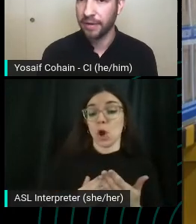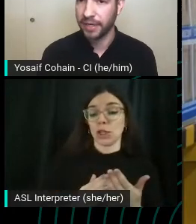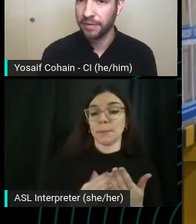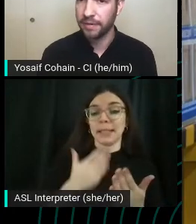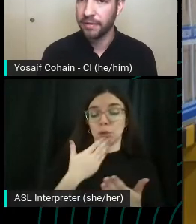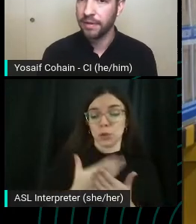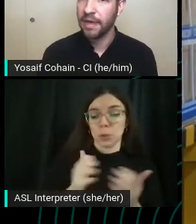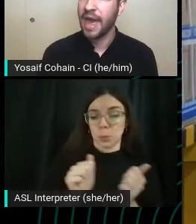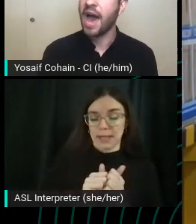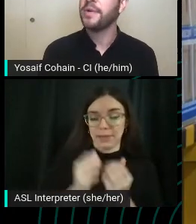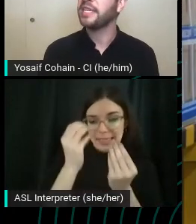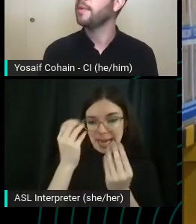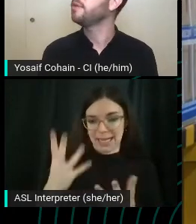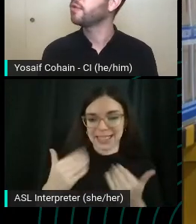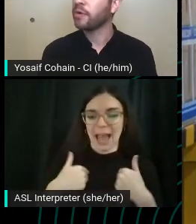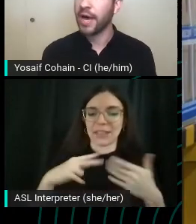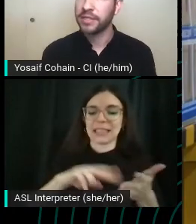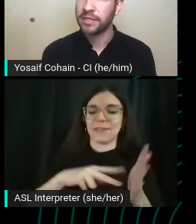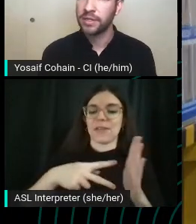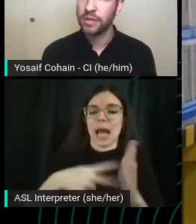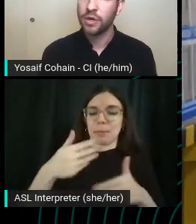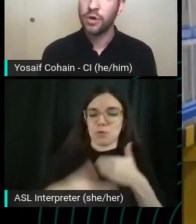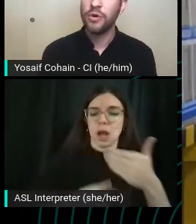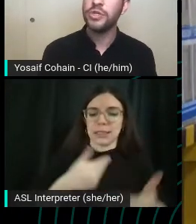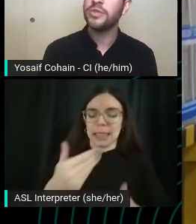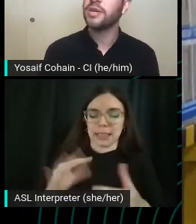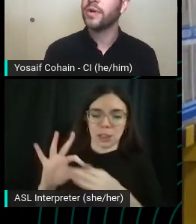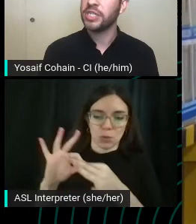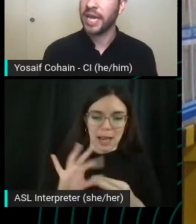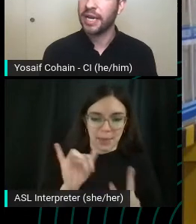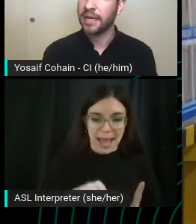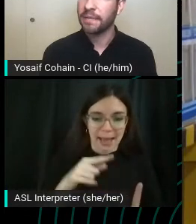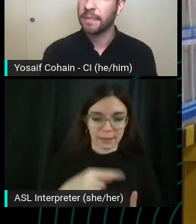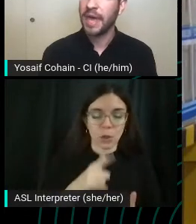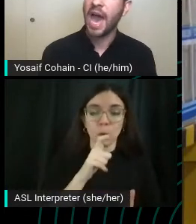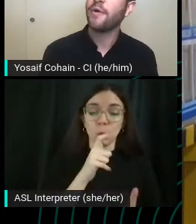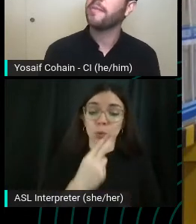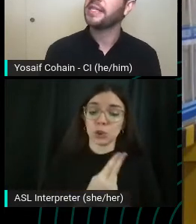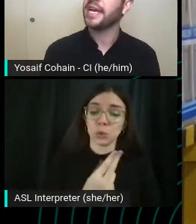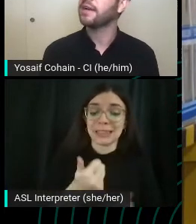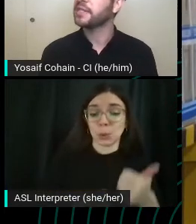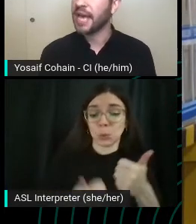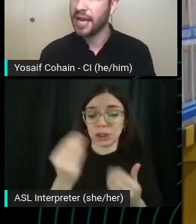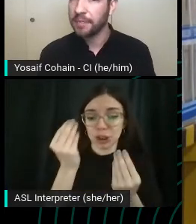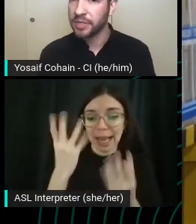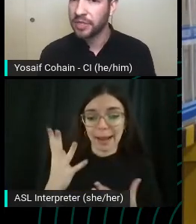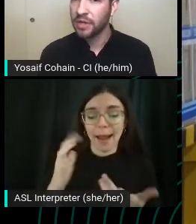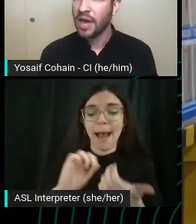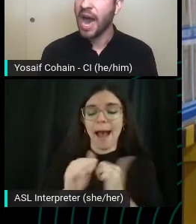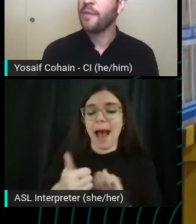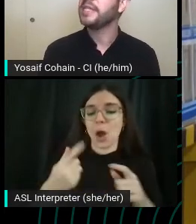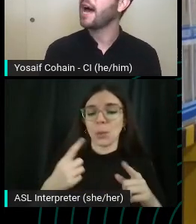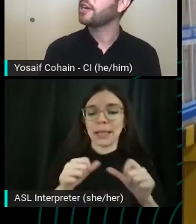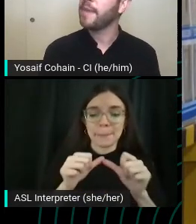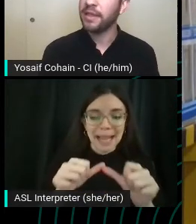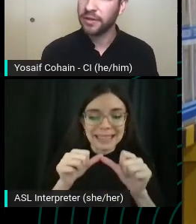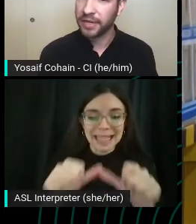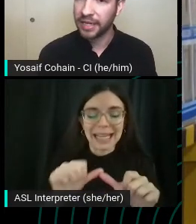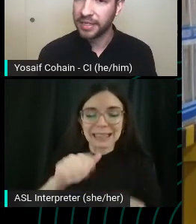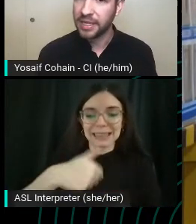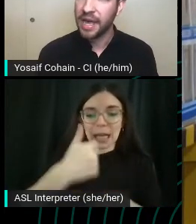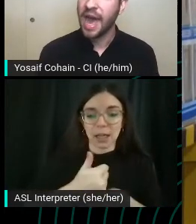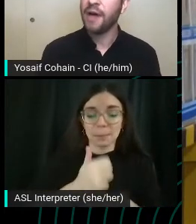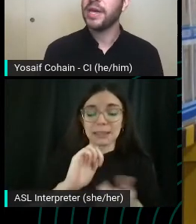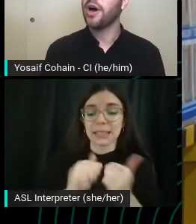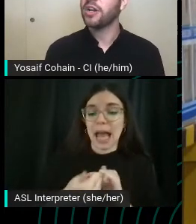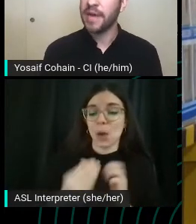process around it. How we deal with new requests, who's using which data, how we maintain our setups, how we document